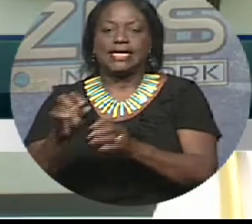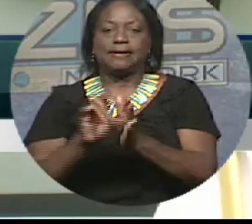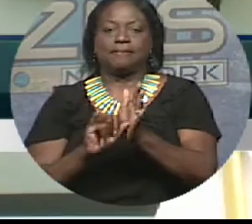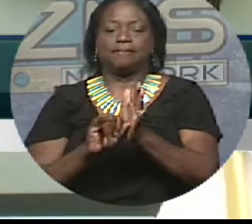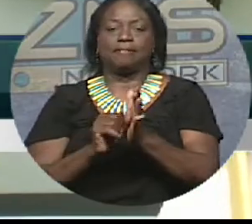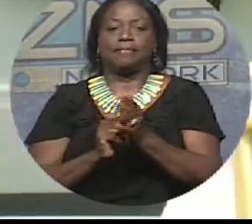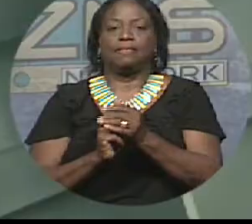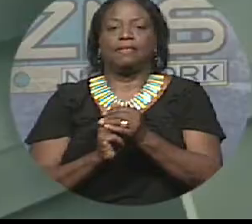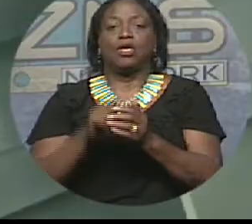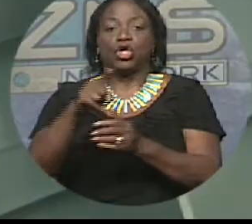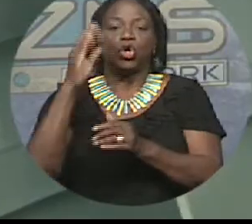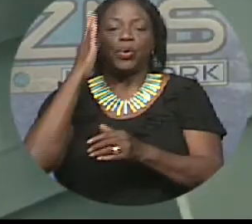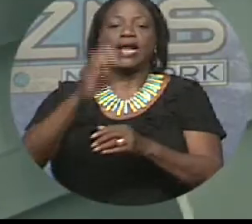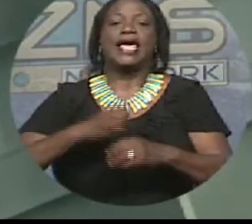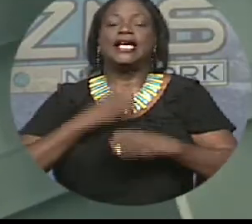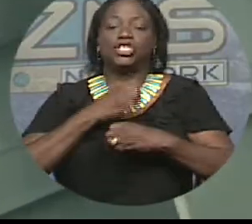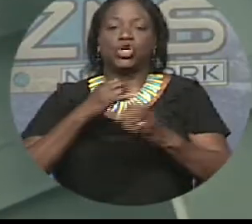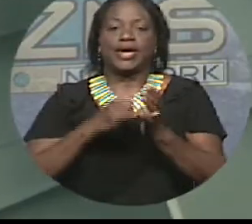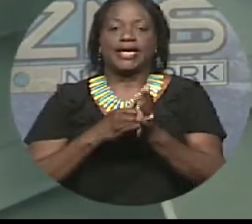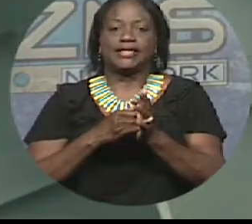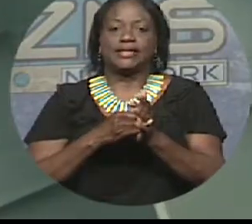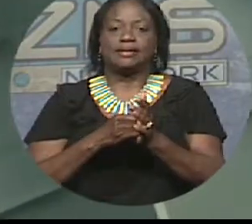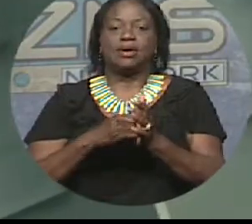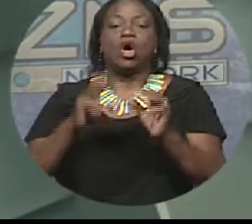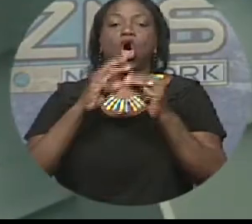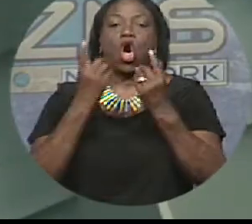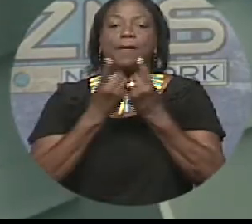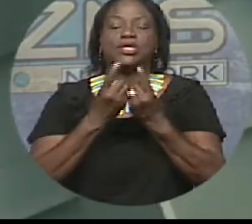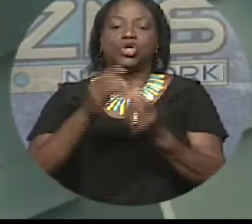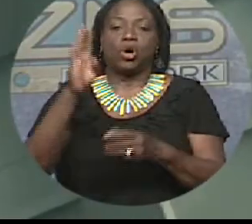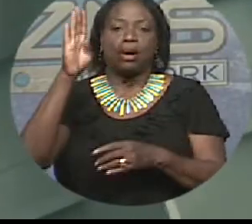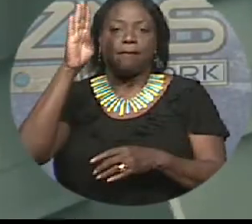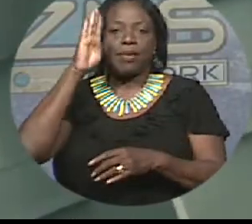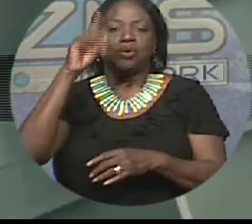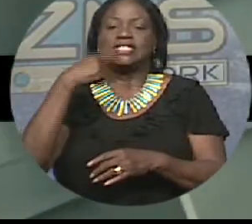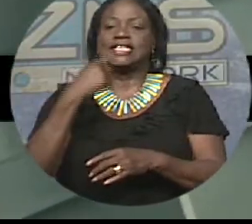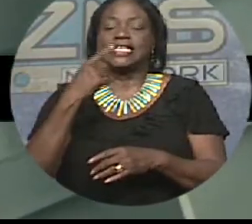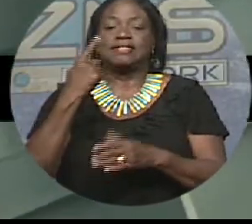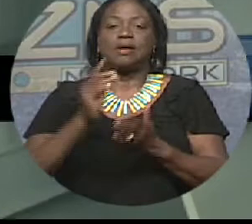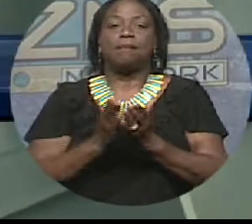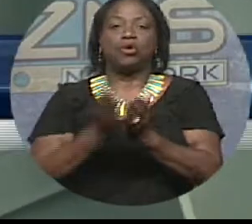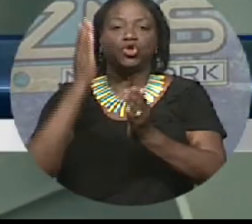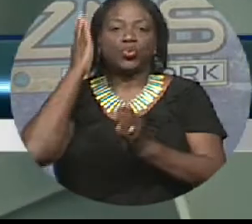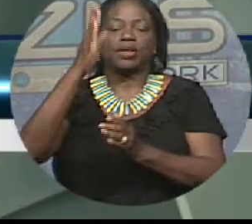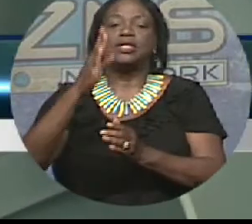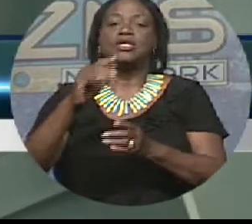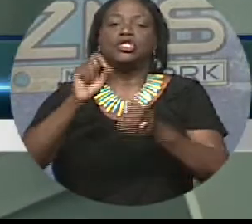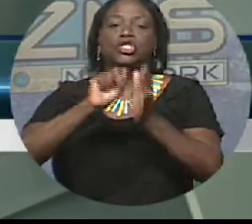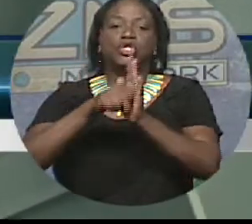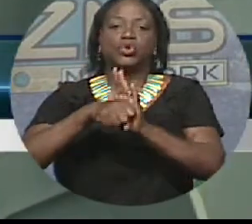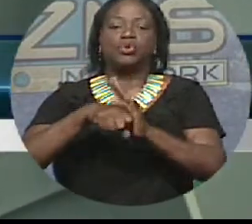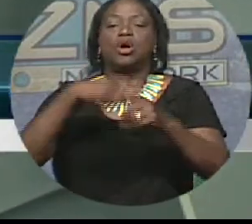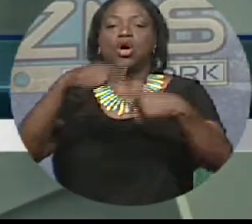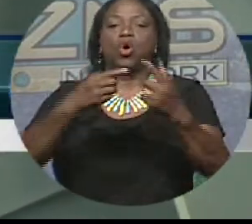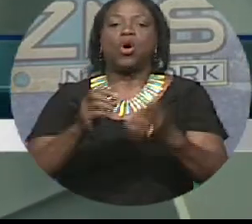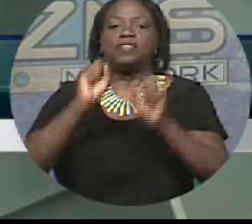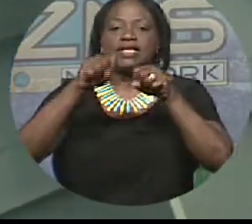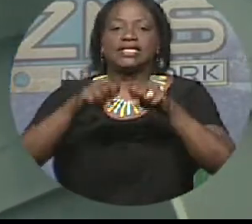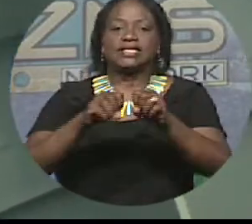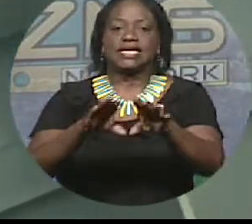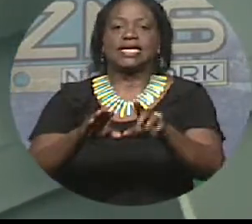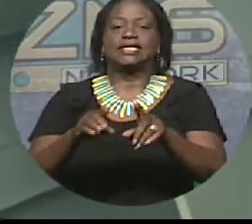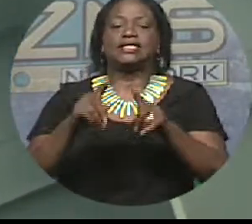I think you'll all enjoy it. Commodore Bo says the vessel will soon take to the seas to begin its patrol missions. Cleopatra